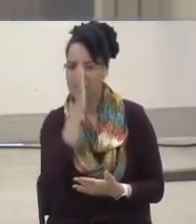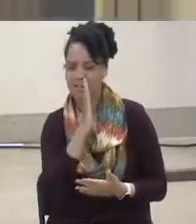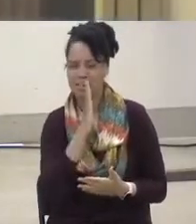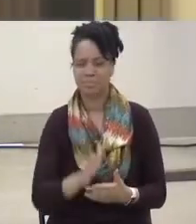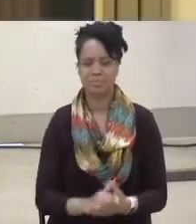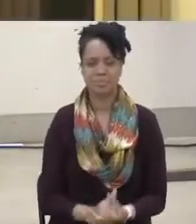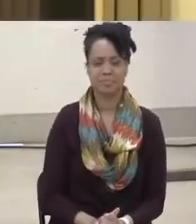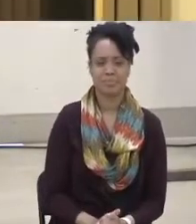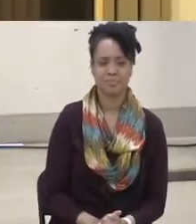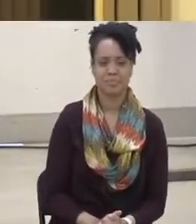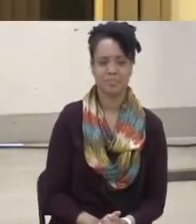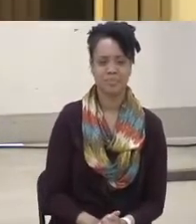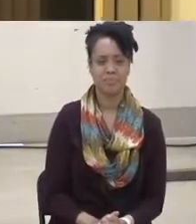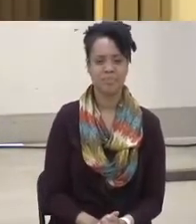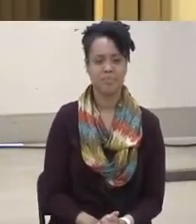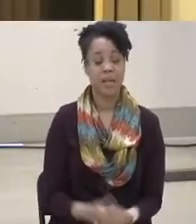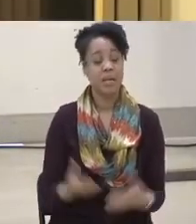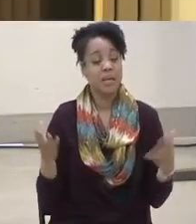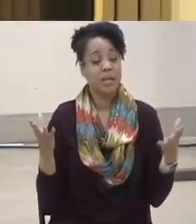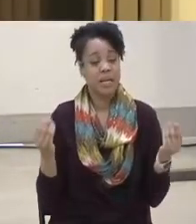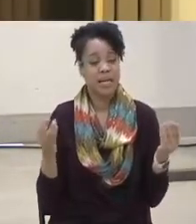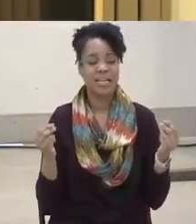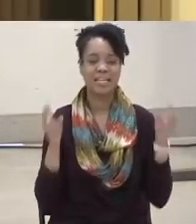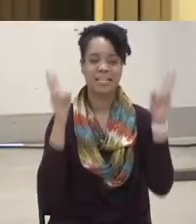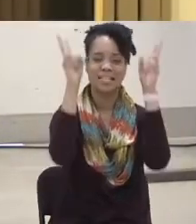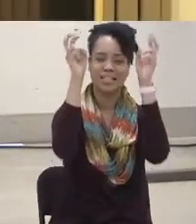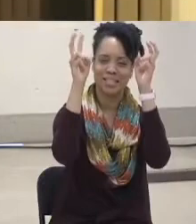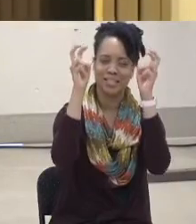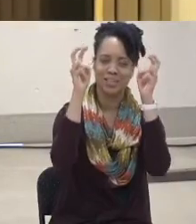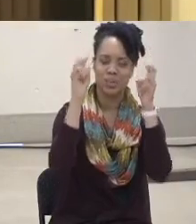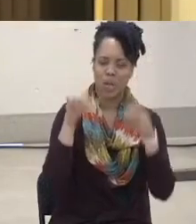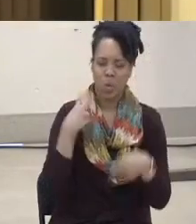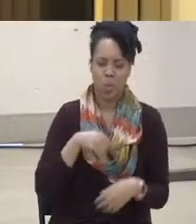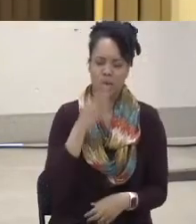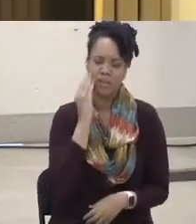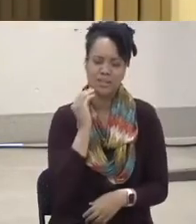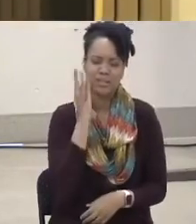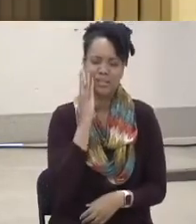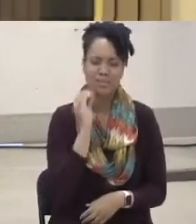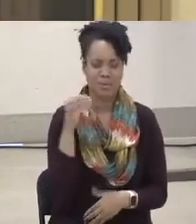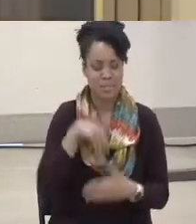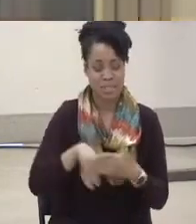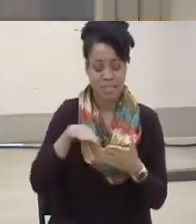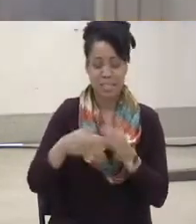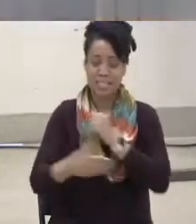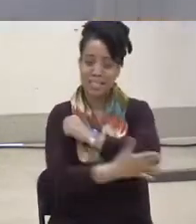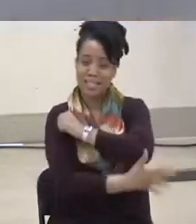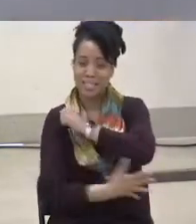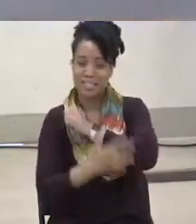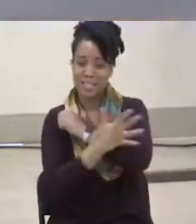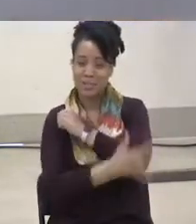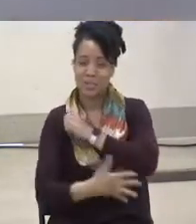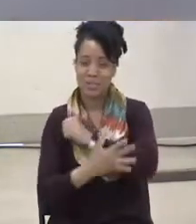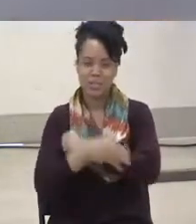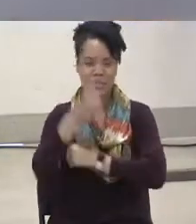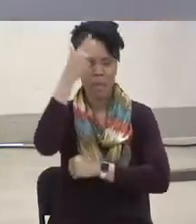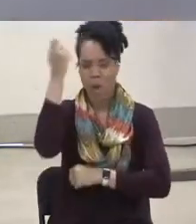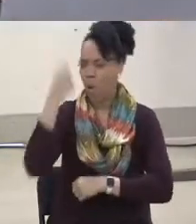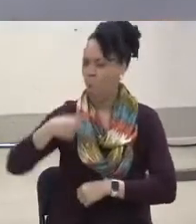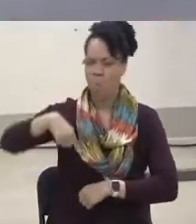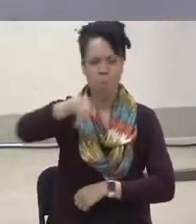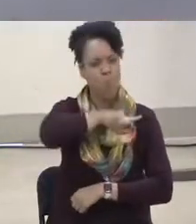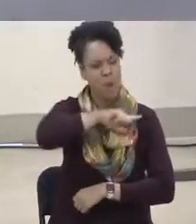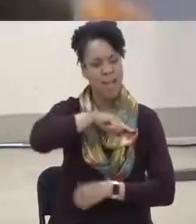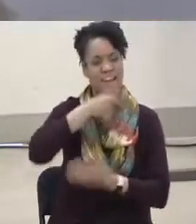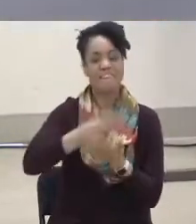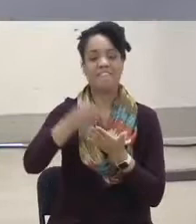que el hombre le puede fallar a Dios. A lot of the issues that we are experiencing in this country is because we